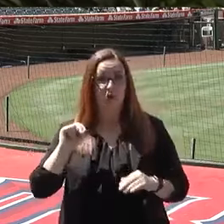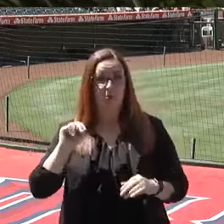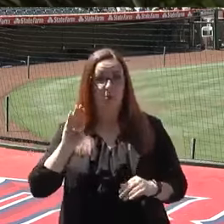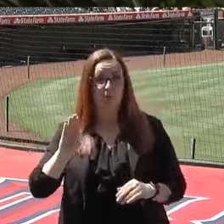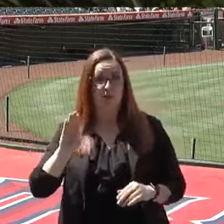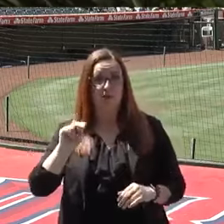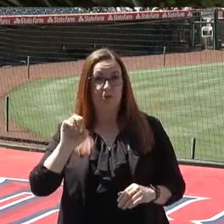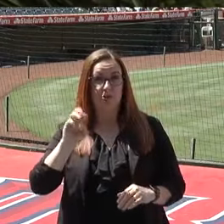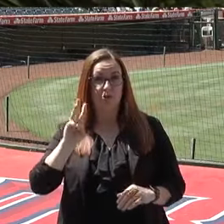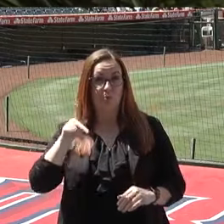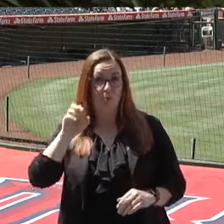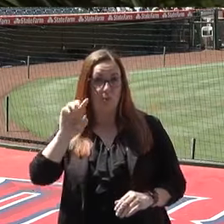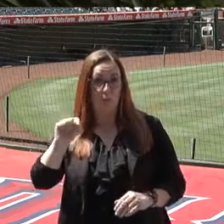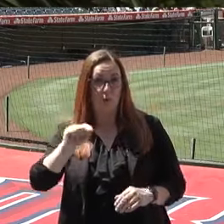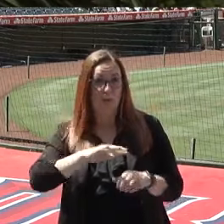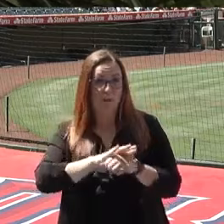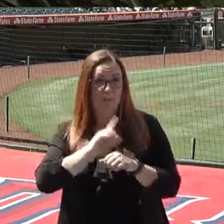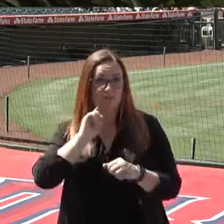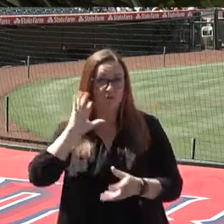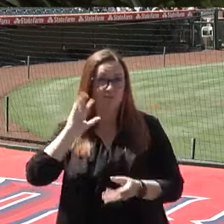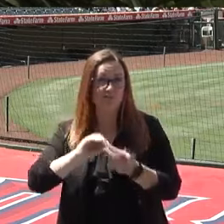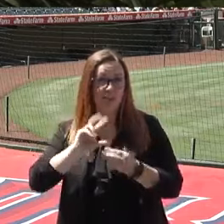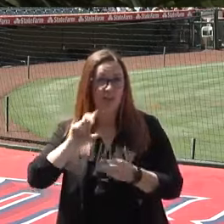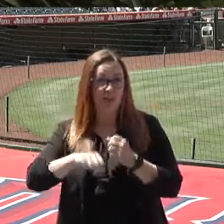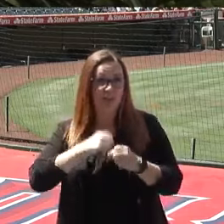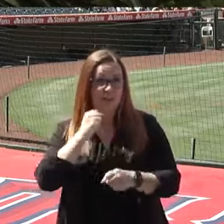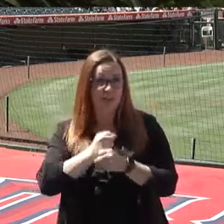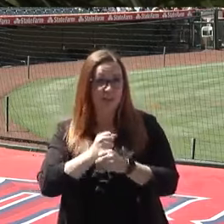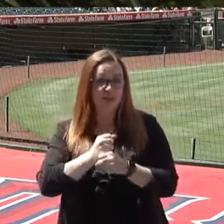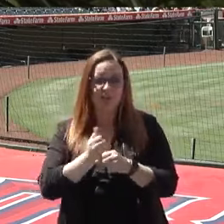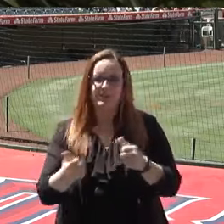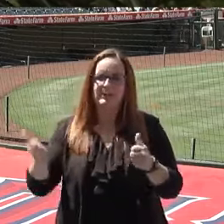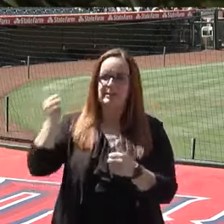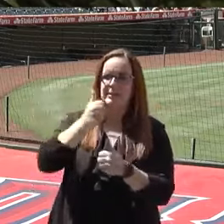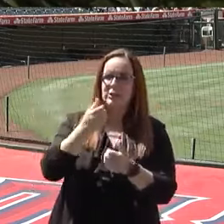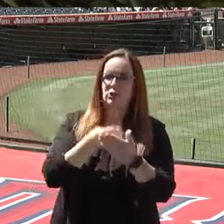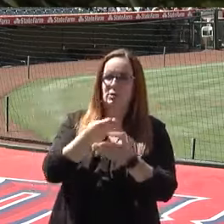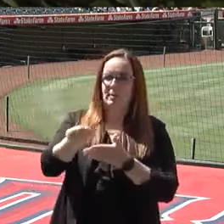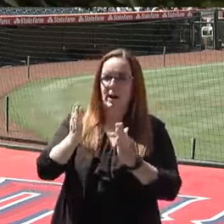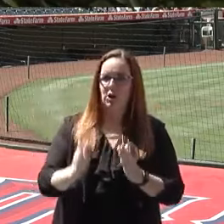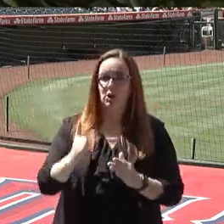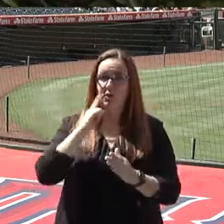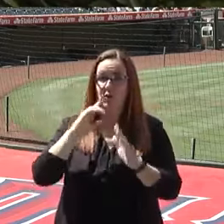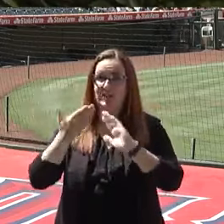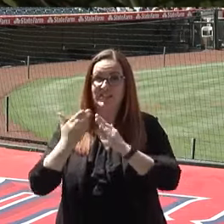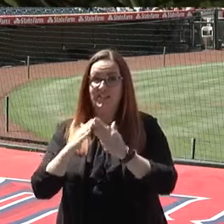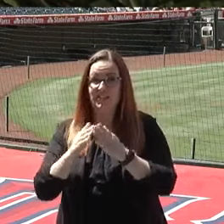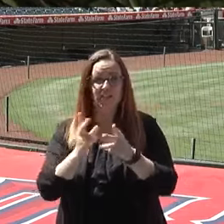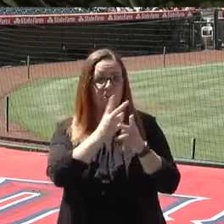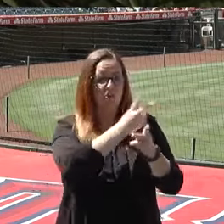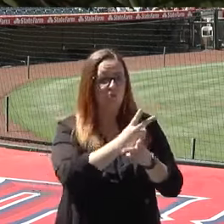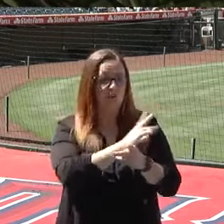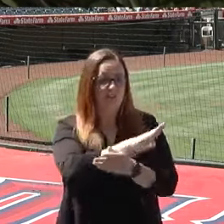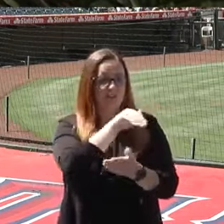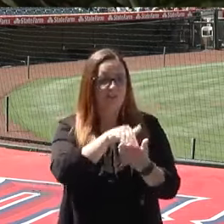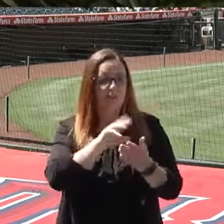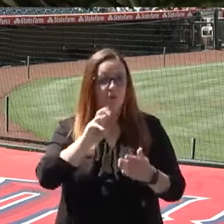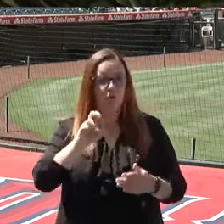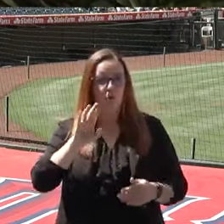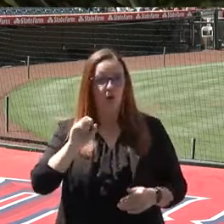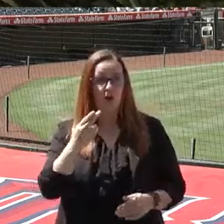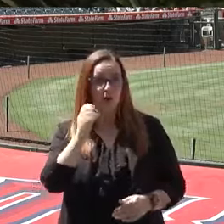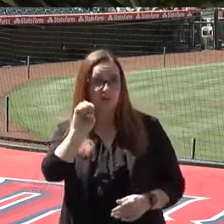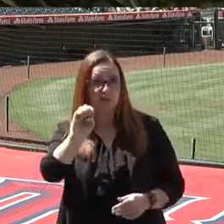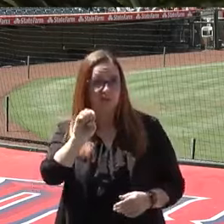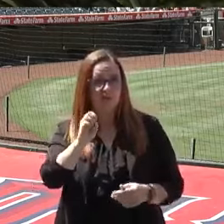30 years, currently serving as the senior buyer for the city, supervising the central warehouse, in addition to